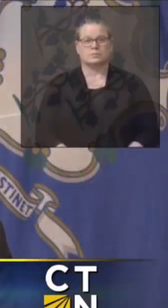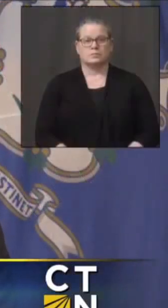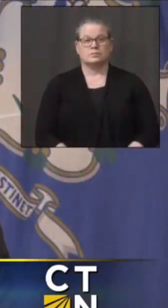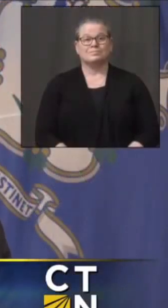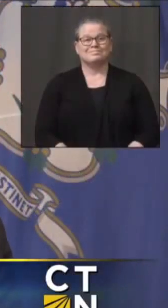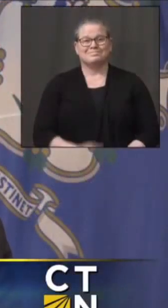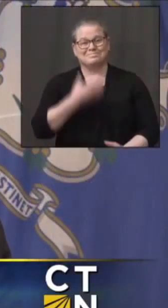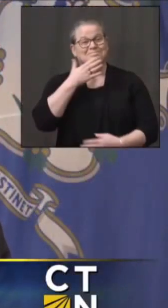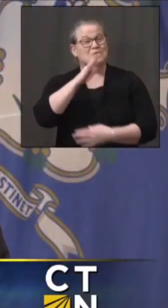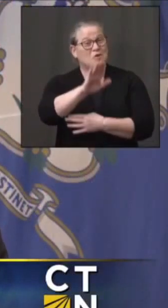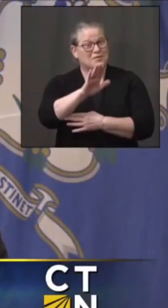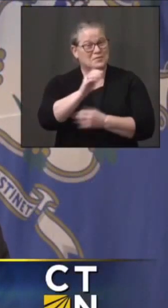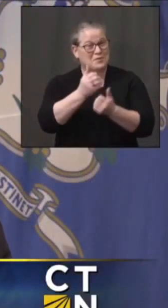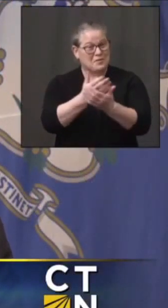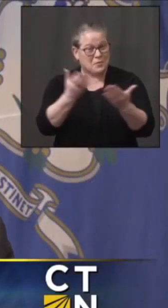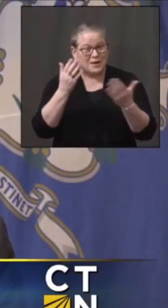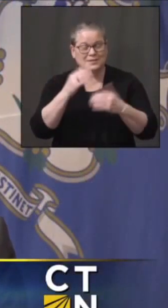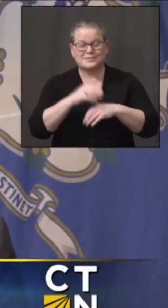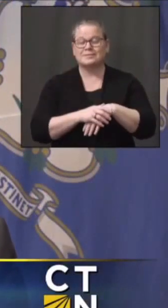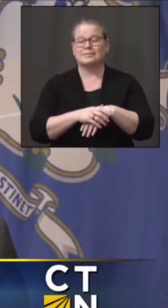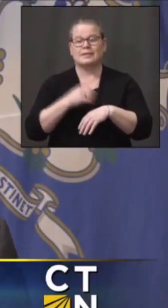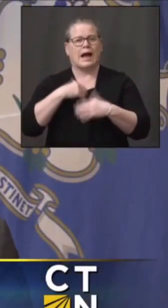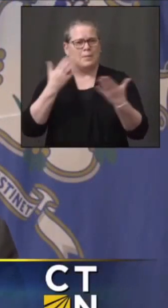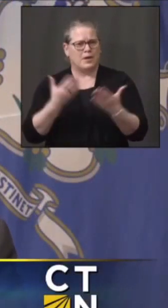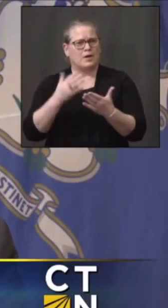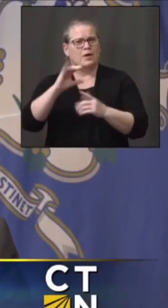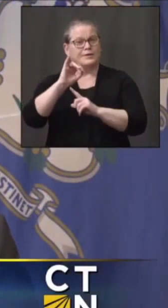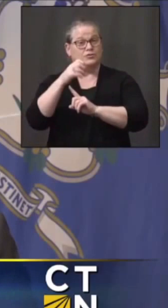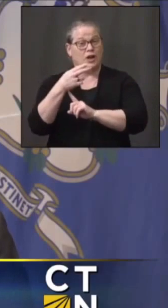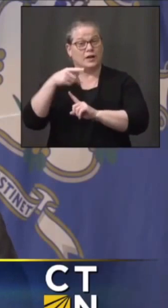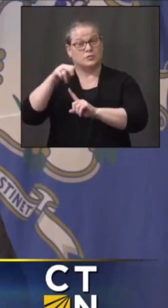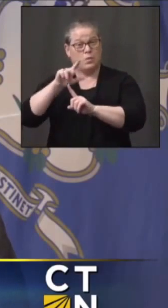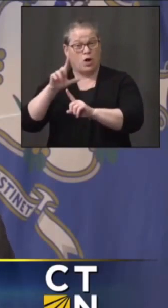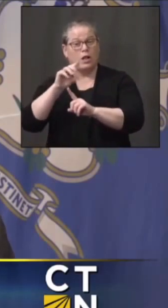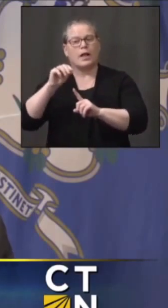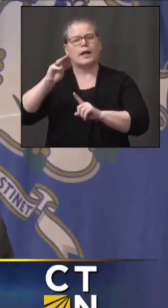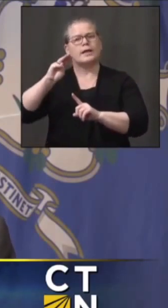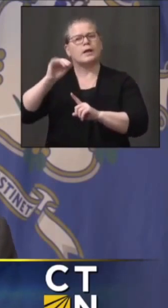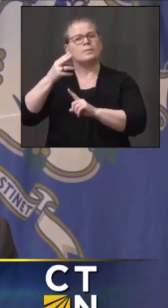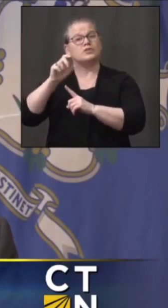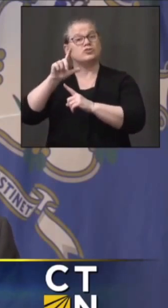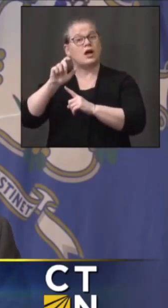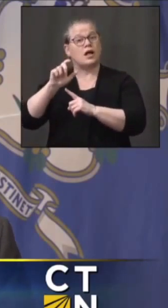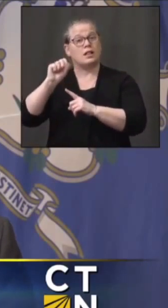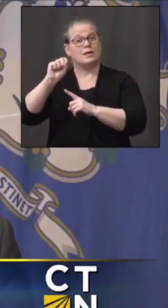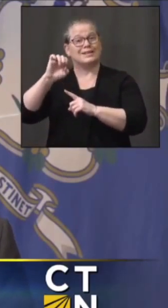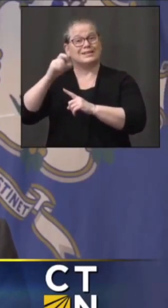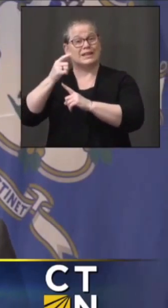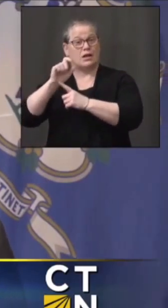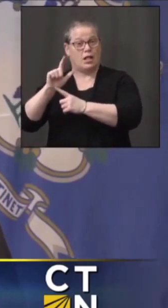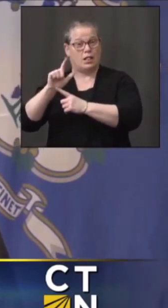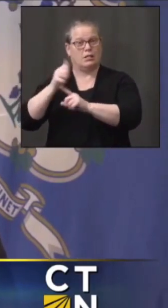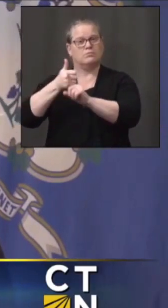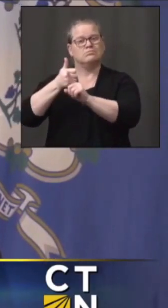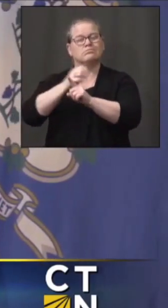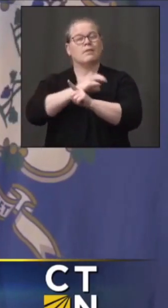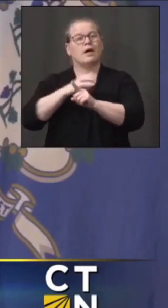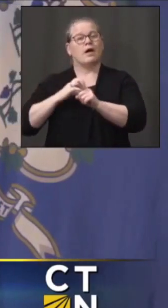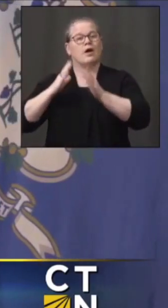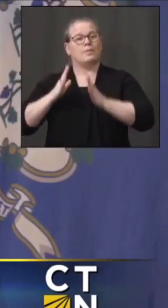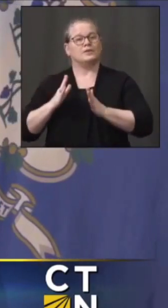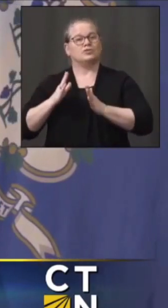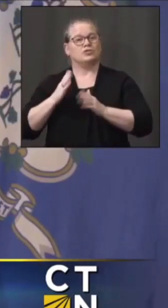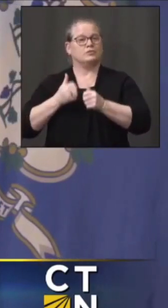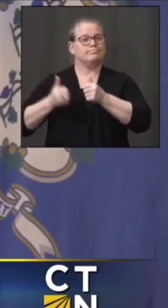All right, good afternoon, everybody. Here with Josh and Paul and Michelle Siegel, Commissioner of Consumer Protection. A lot